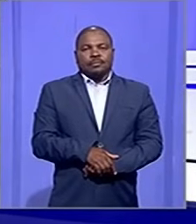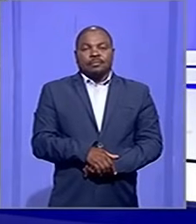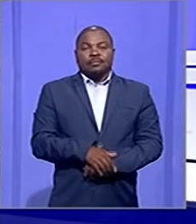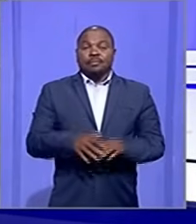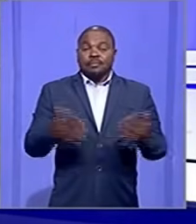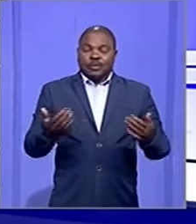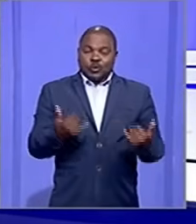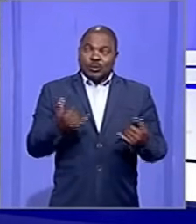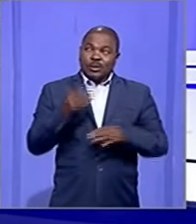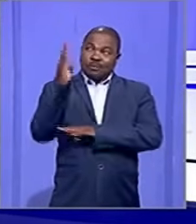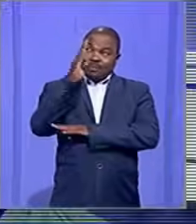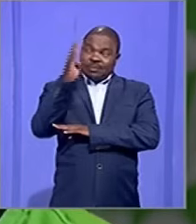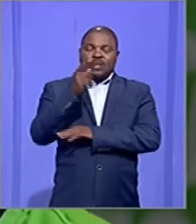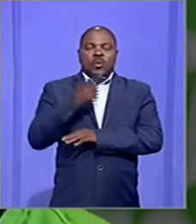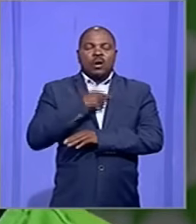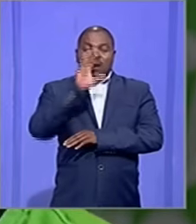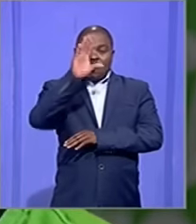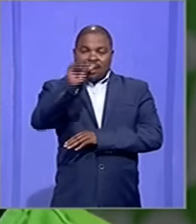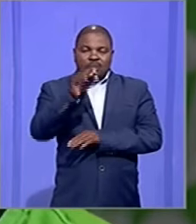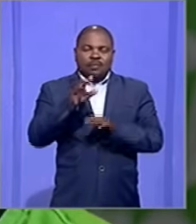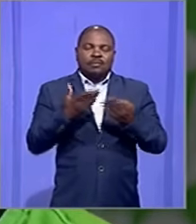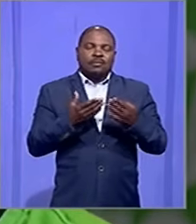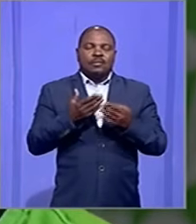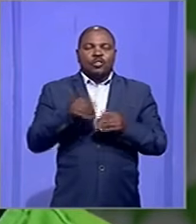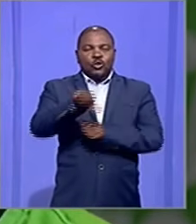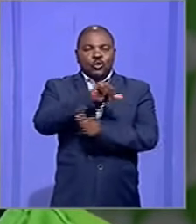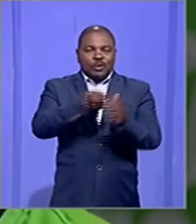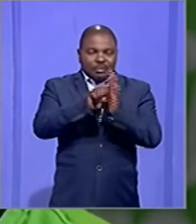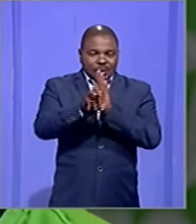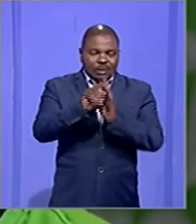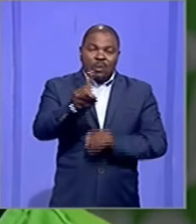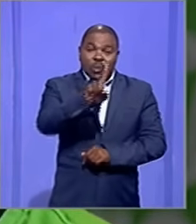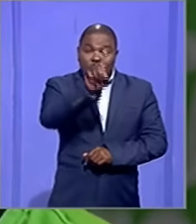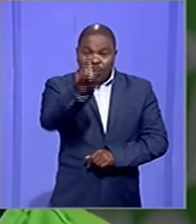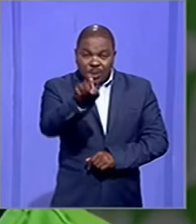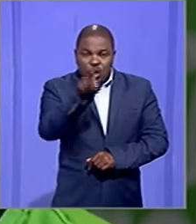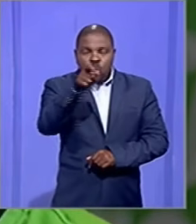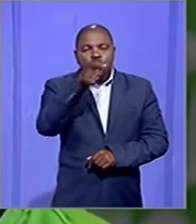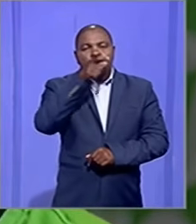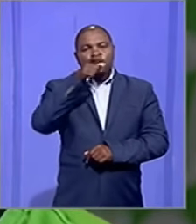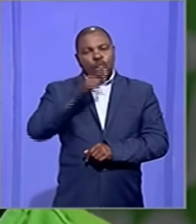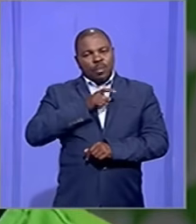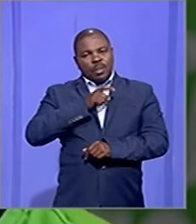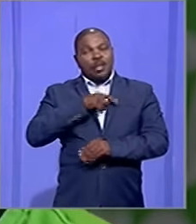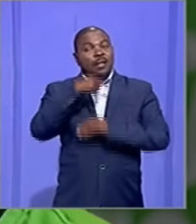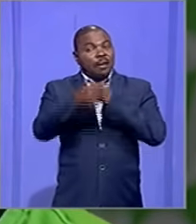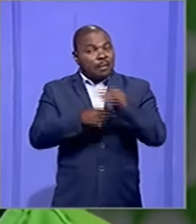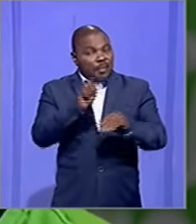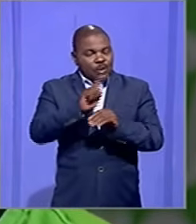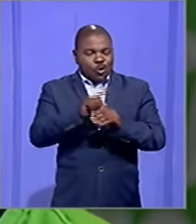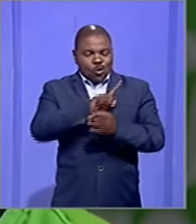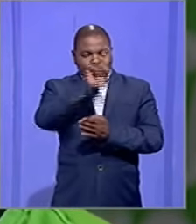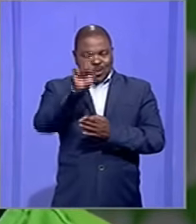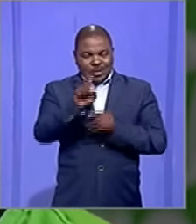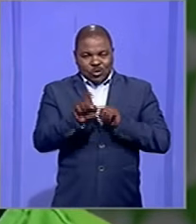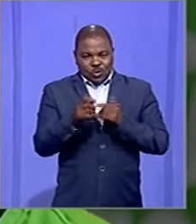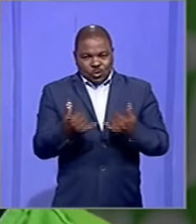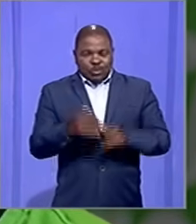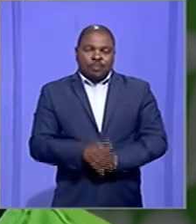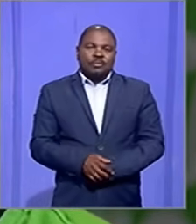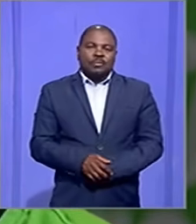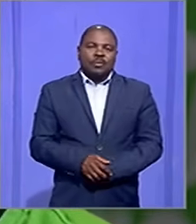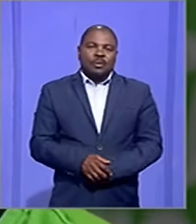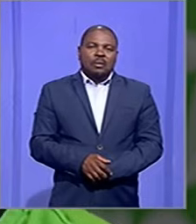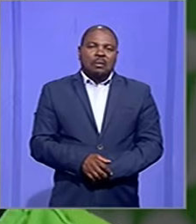Aga go mepijana matlakaleng a rena dikgokagano tša leago re le botšišitše potšišo gore le ntšha maikutlo a lena mabapi le potšišo ya rena ya letšatši mo re